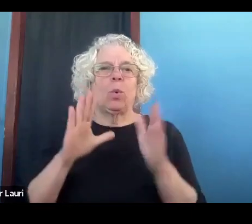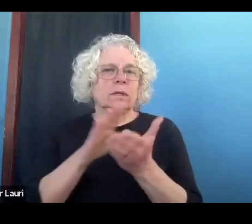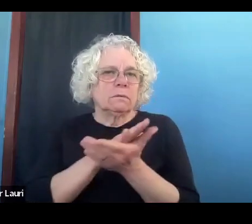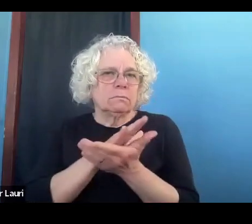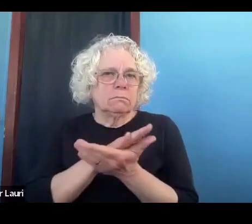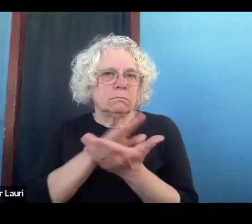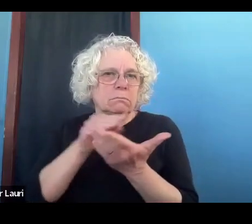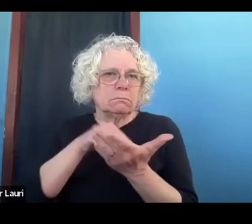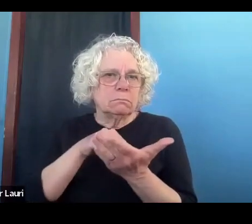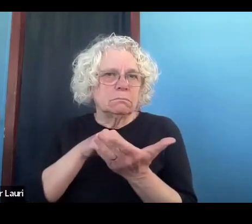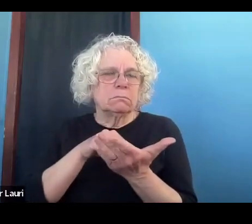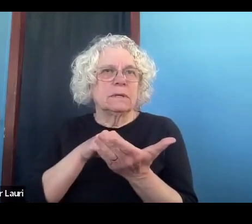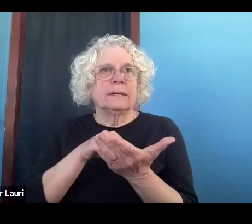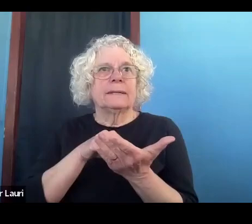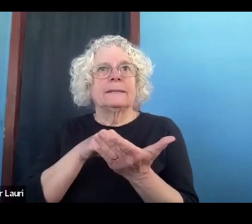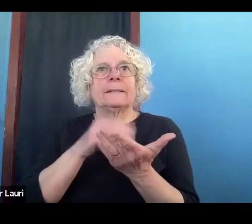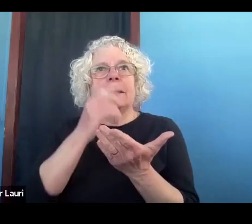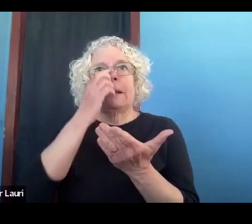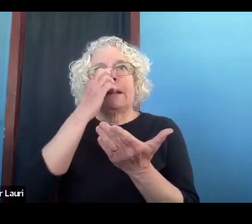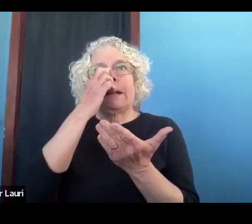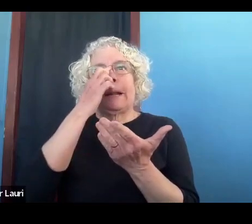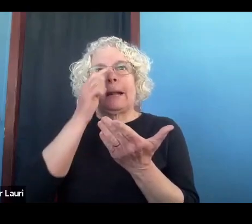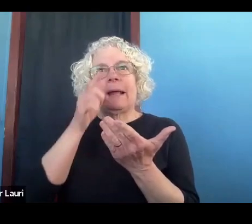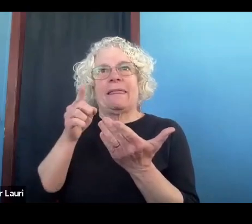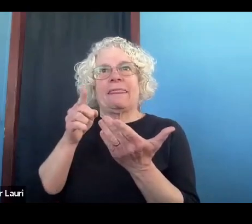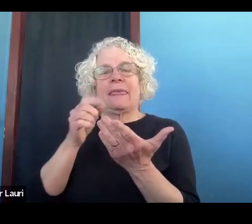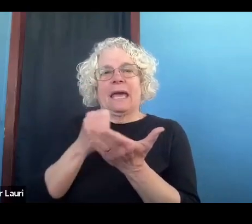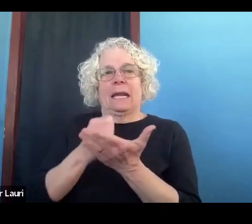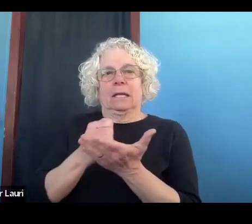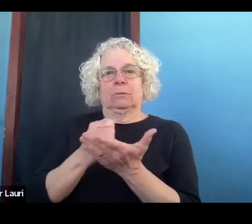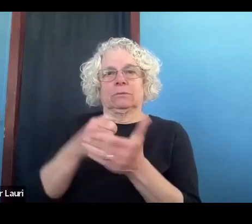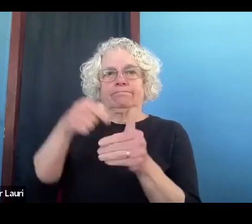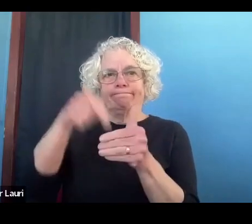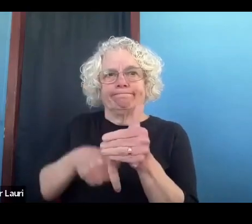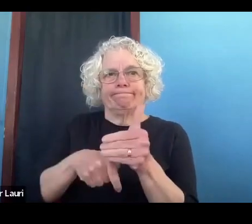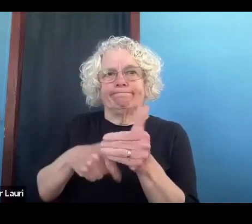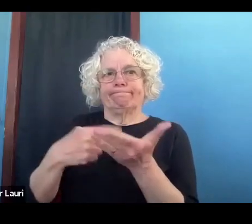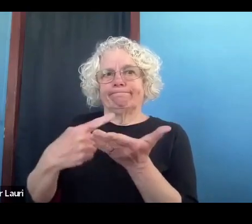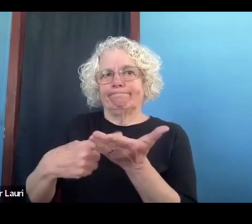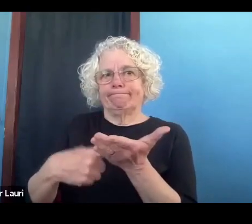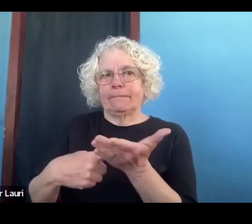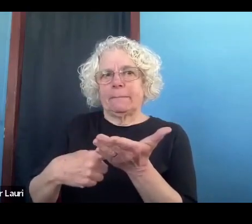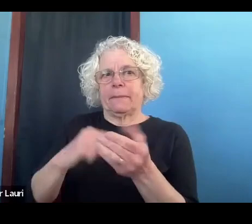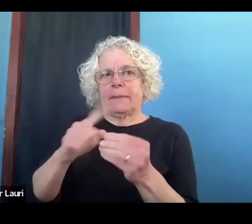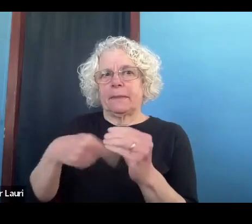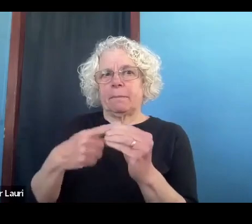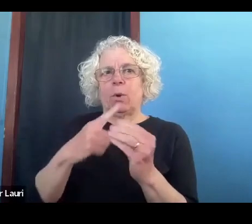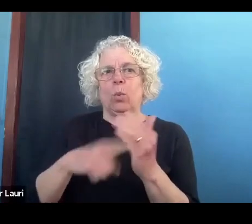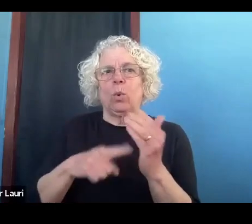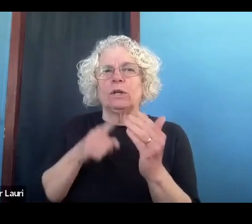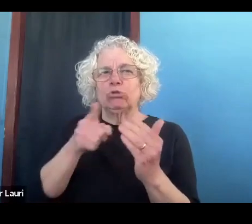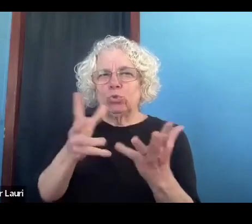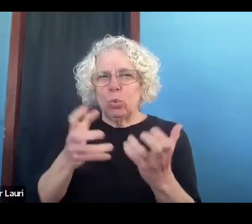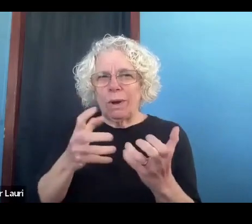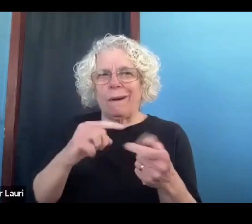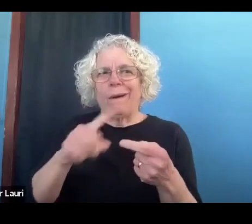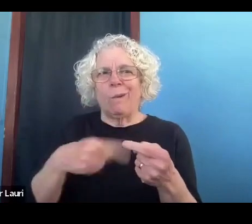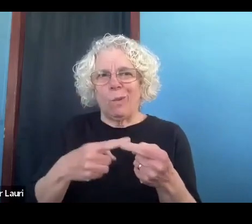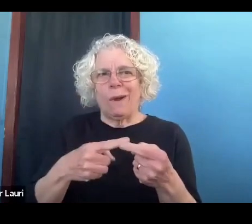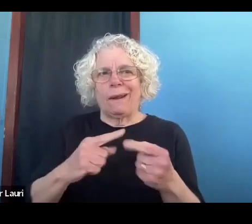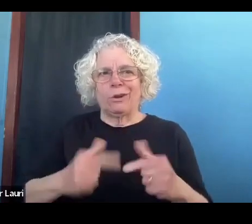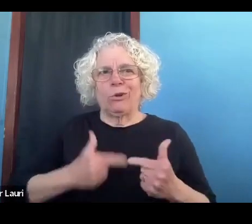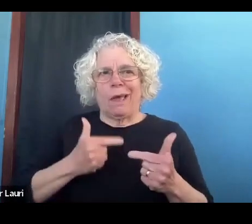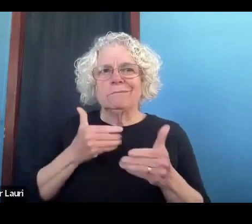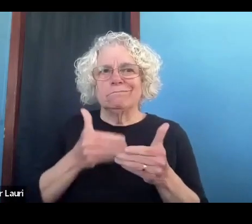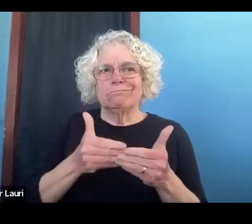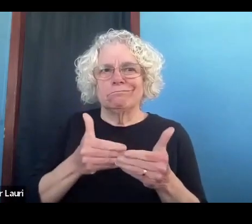that really goes into detail as far as what you want at end of life.